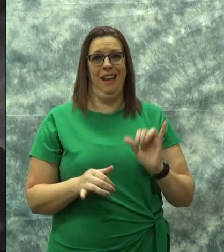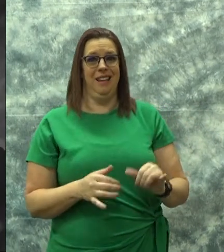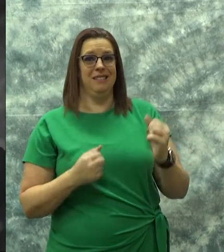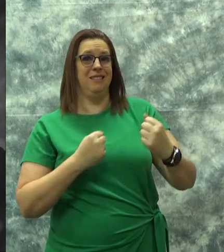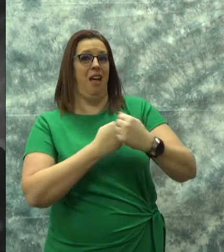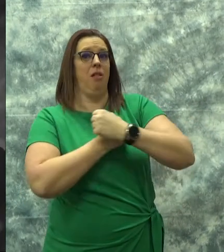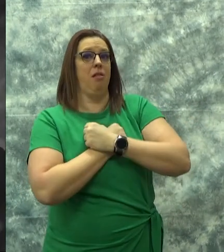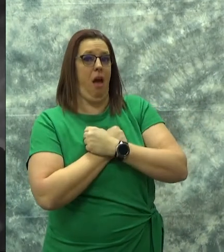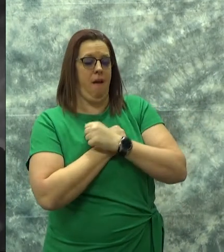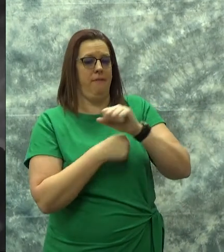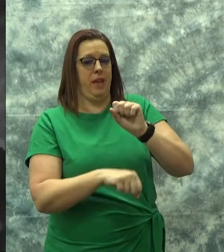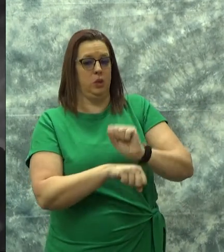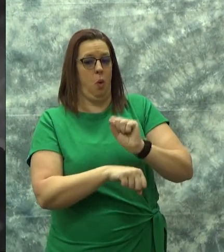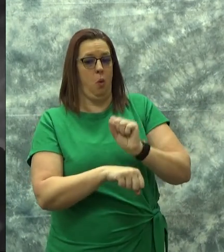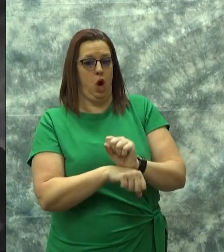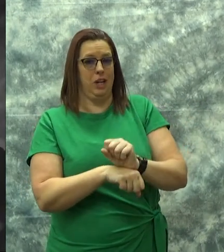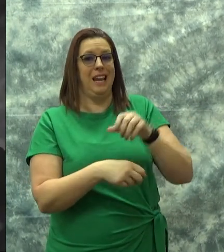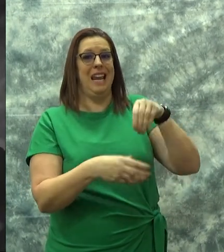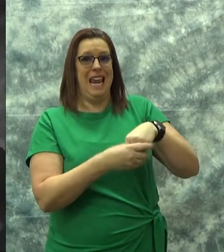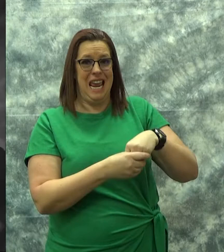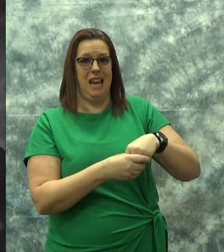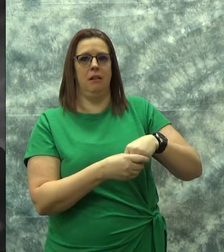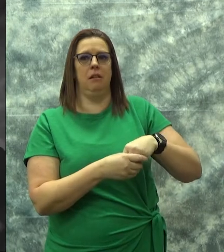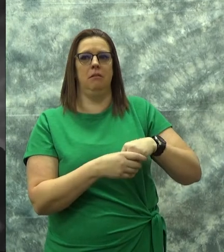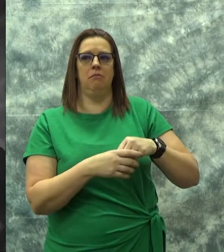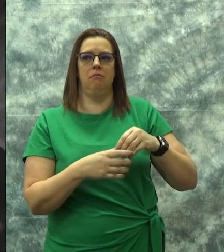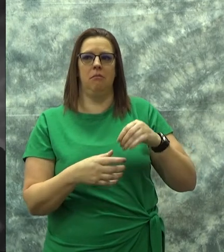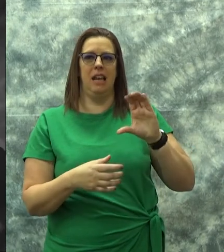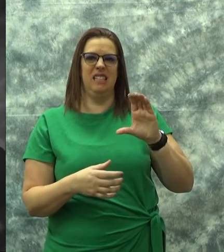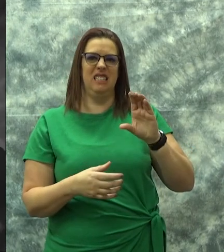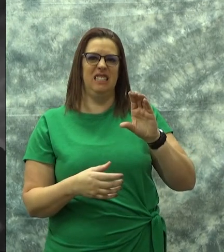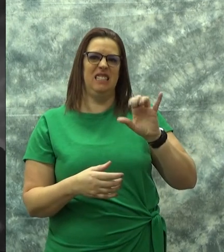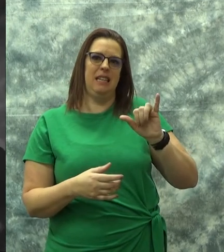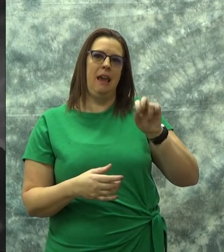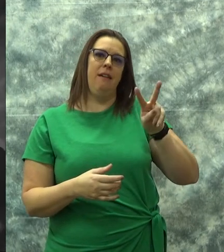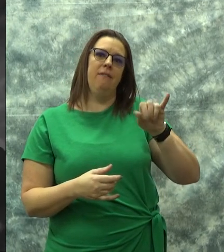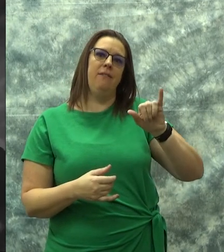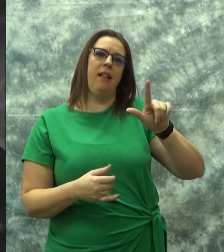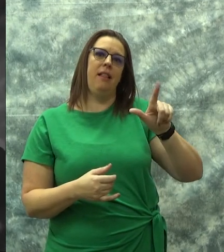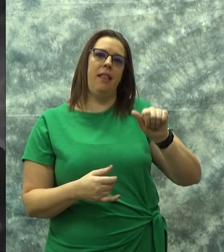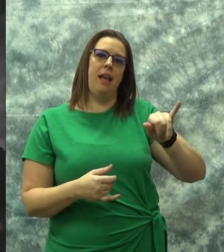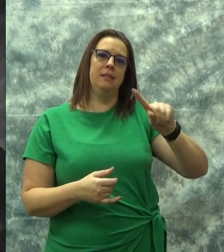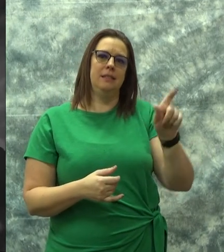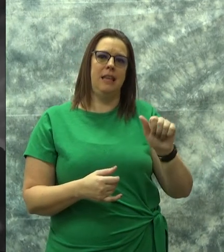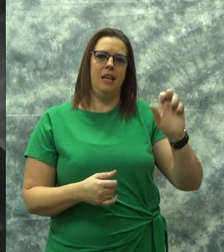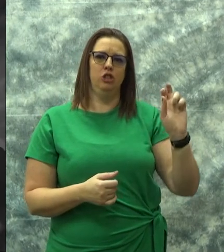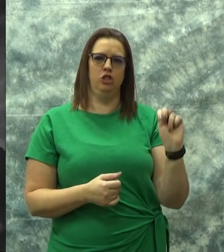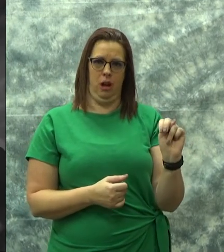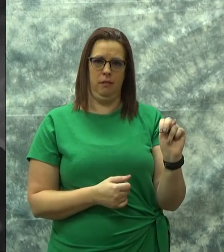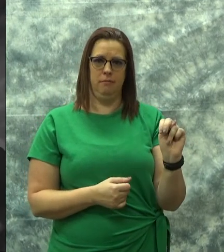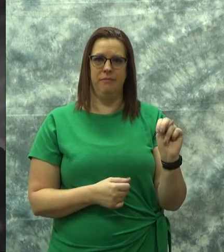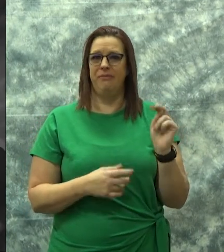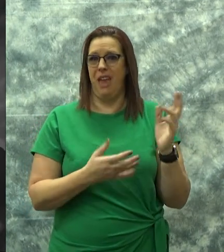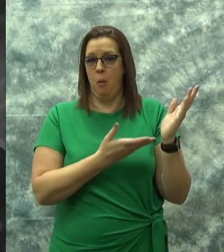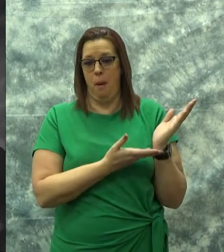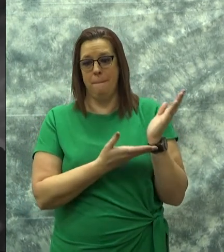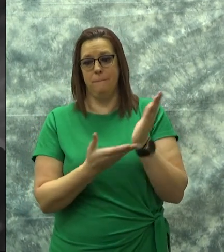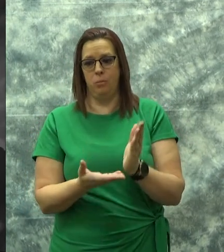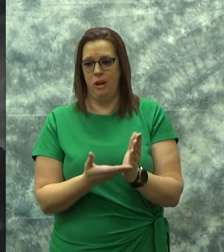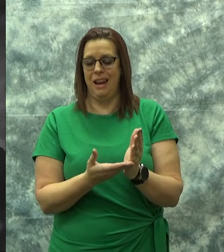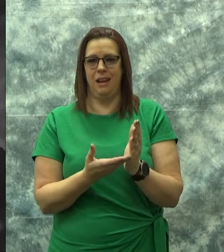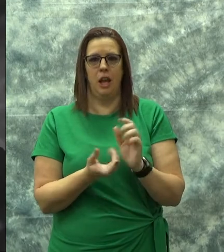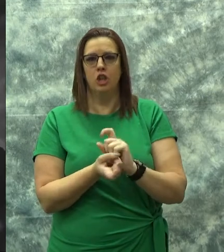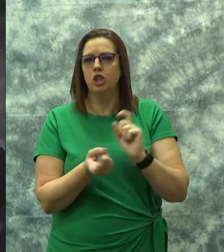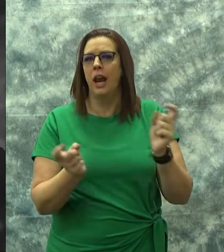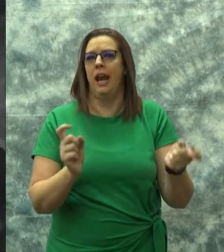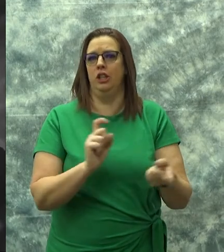the salvation of our civilization. It is the love which will bring about miracles in